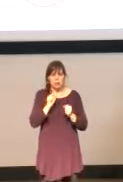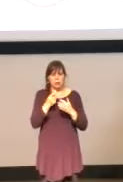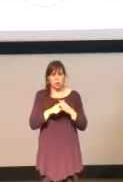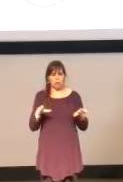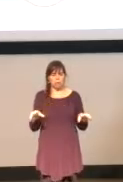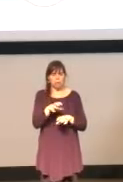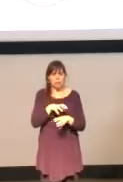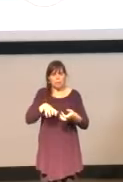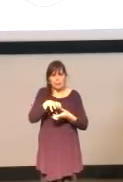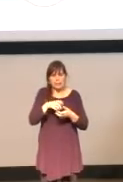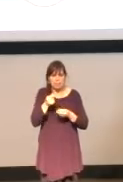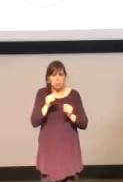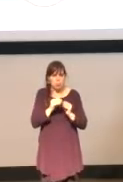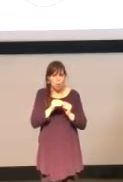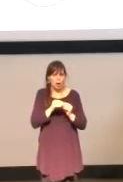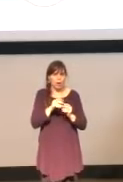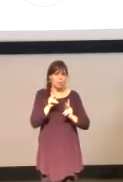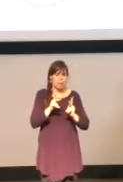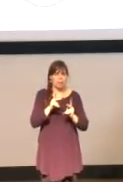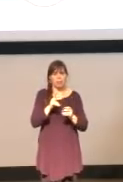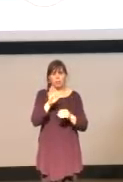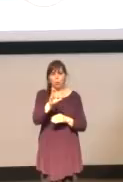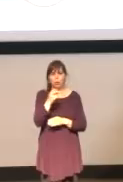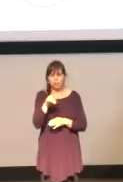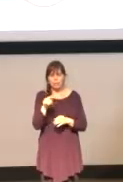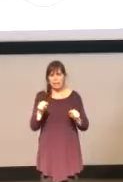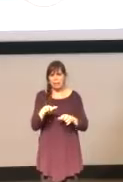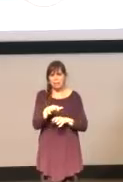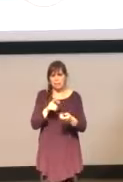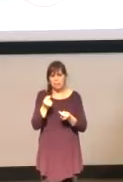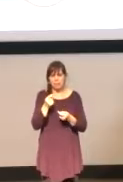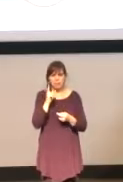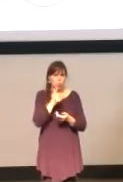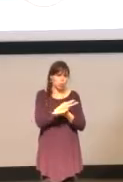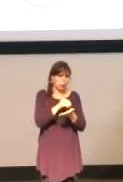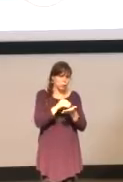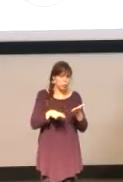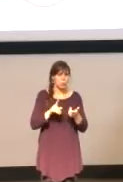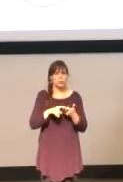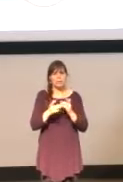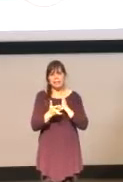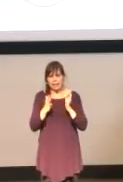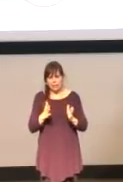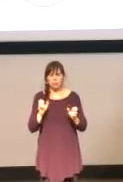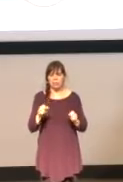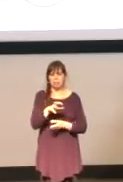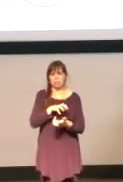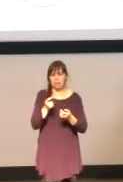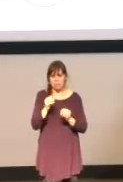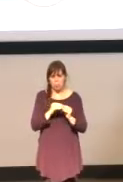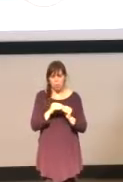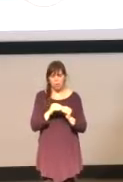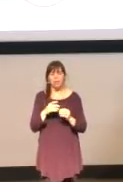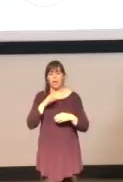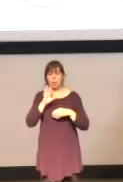of your research faculty, your research technicians, and graduate students, which are in the lab. We'll also start adding tier